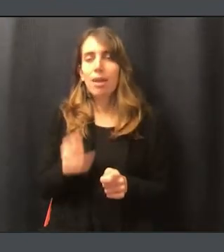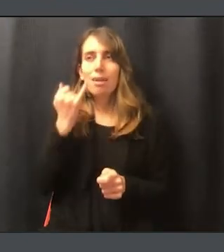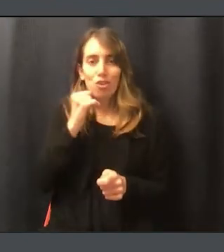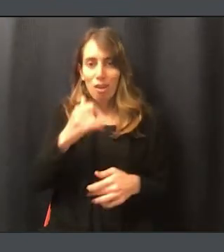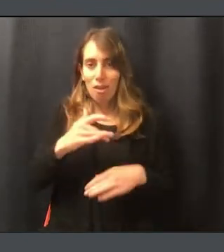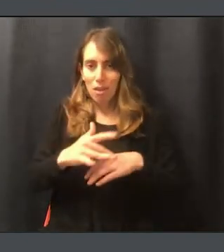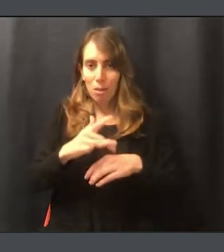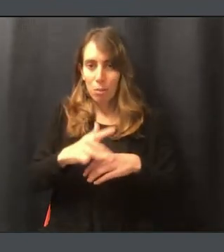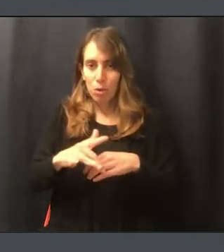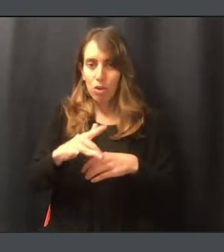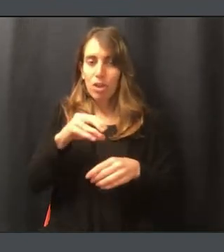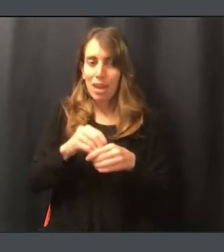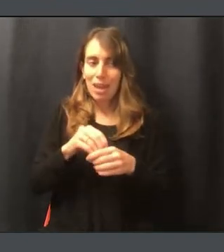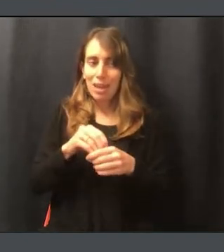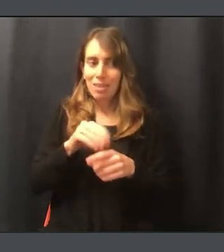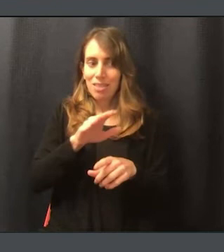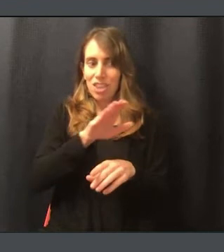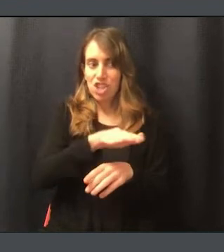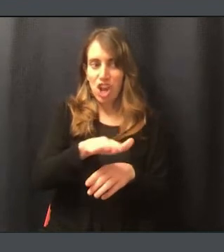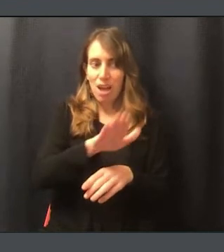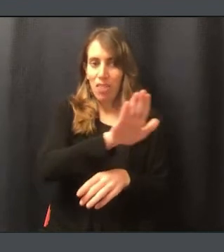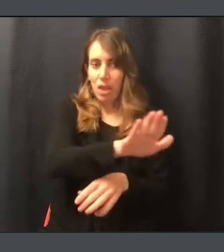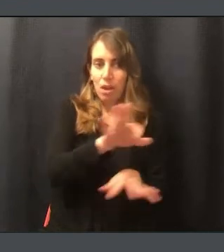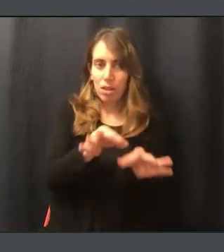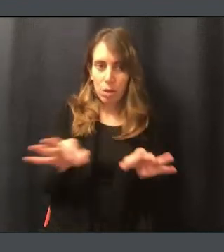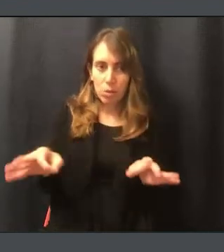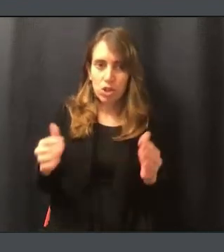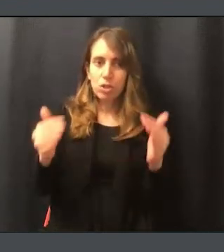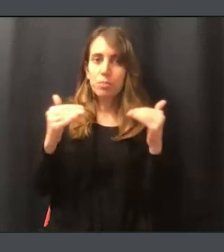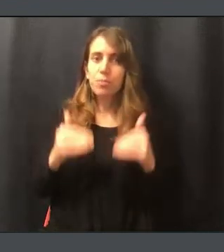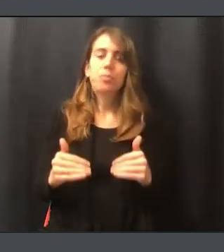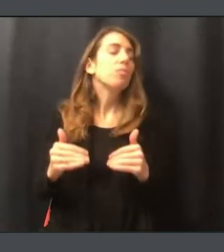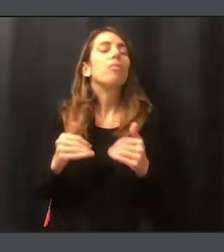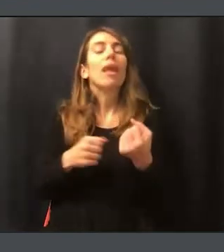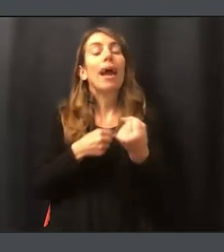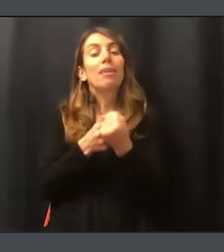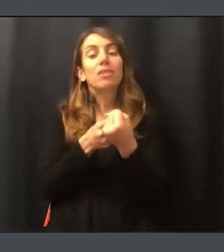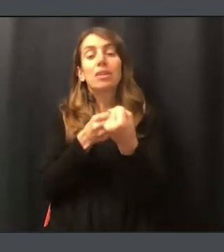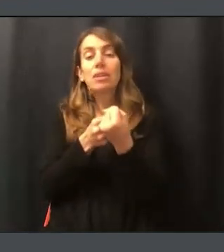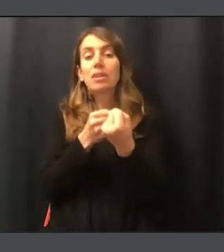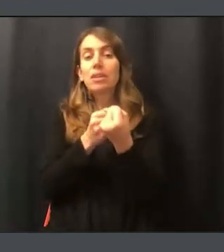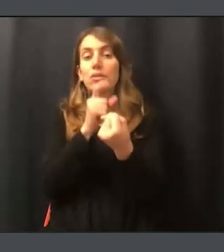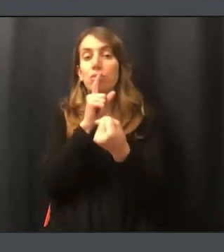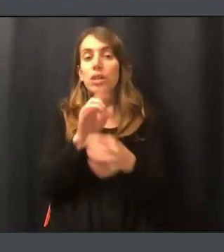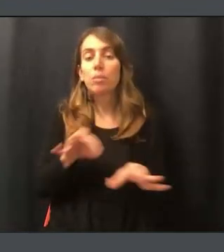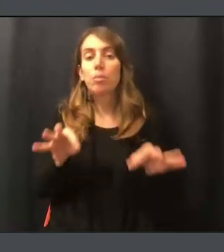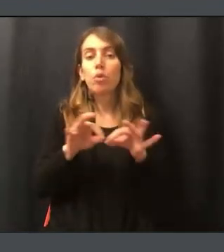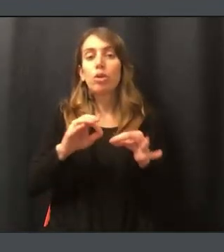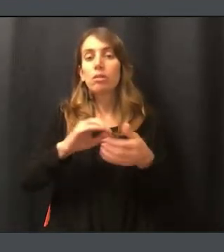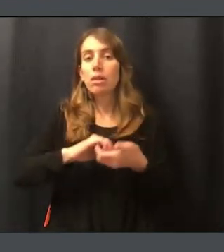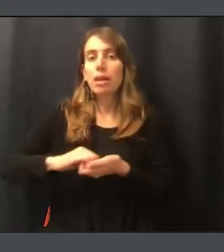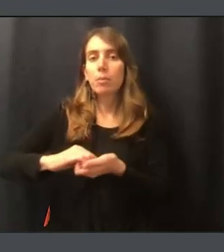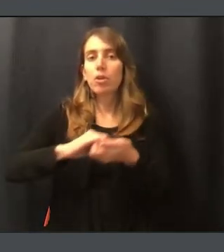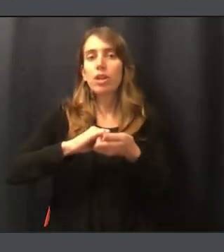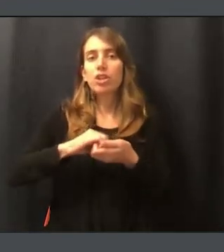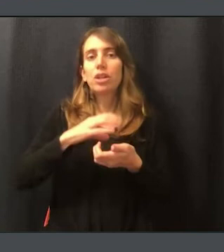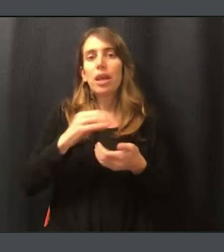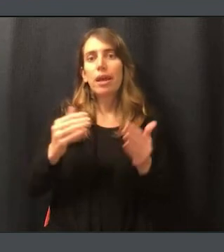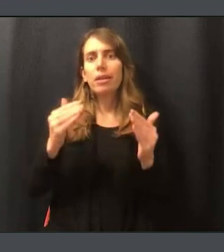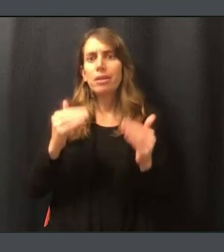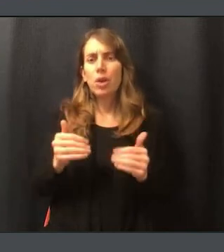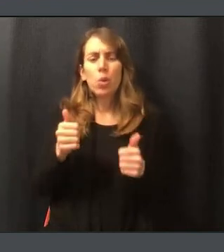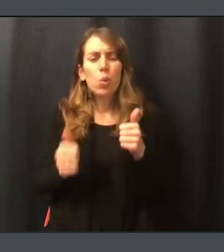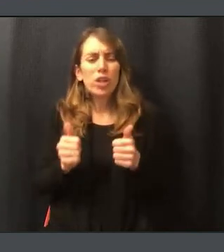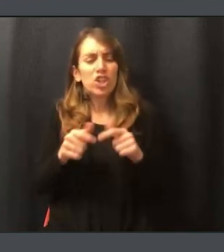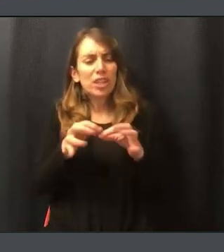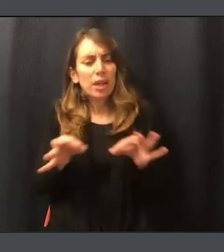kids speak. And then collaboration and advocacy is really important. And then obviously, what languages do you intervene in, or what